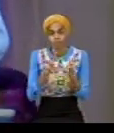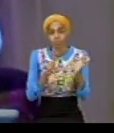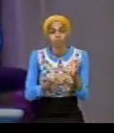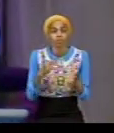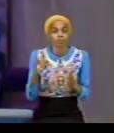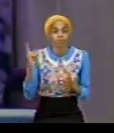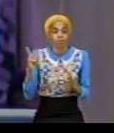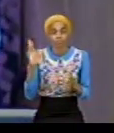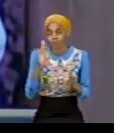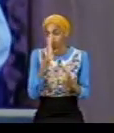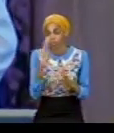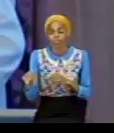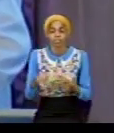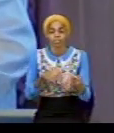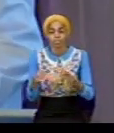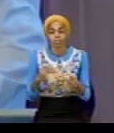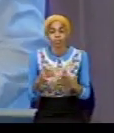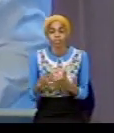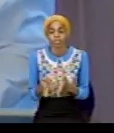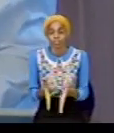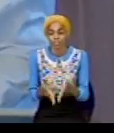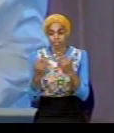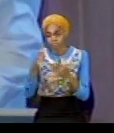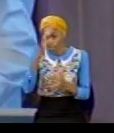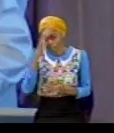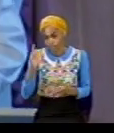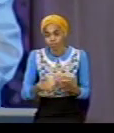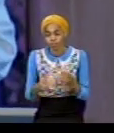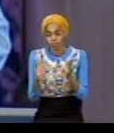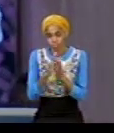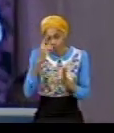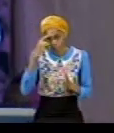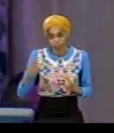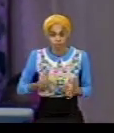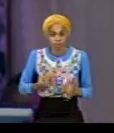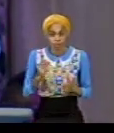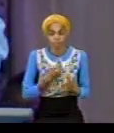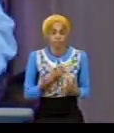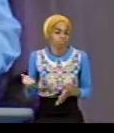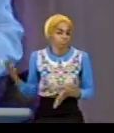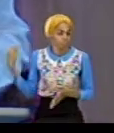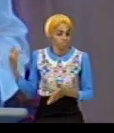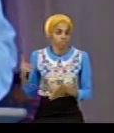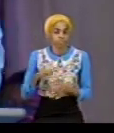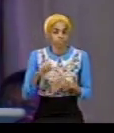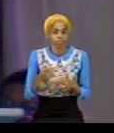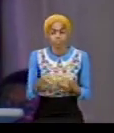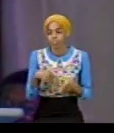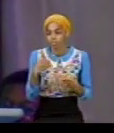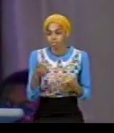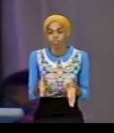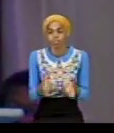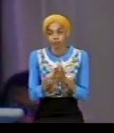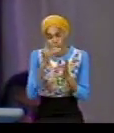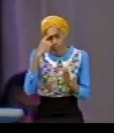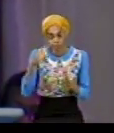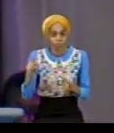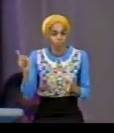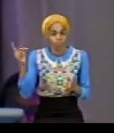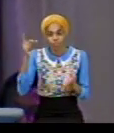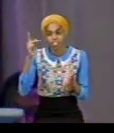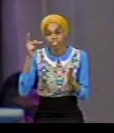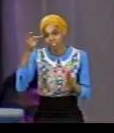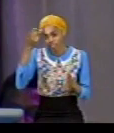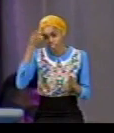to please pray for us. In those days when they tell us to pray for politicians, I never used to pray. I never